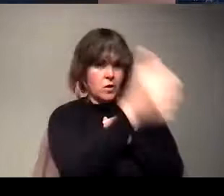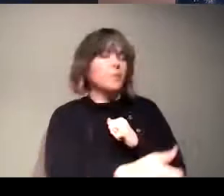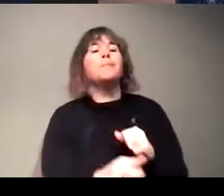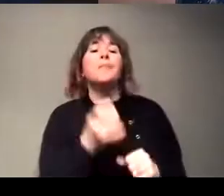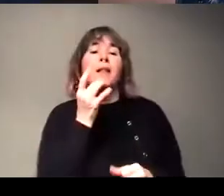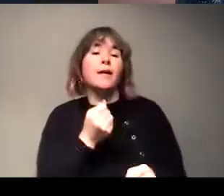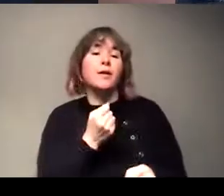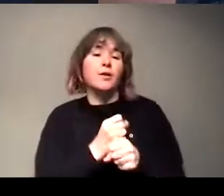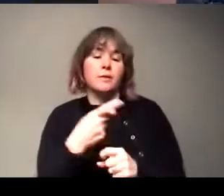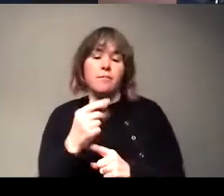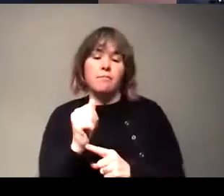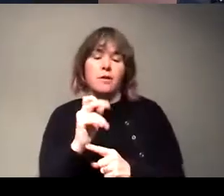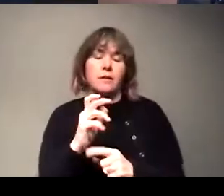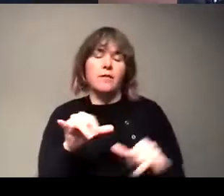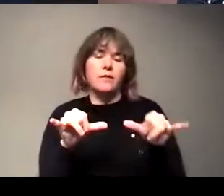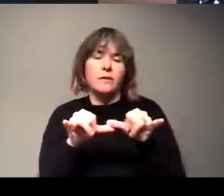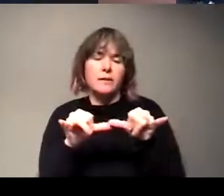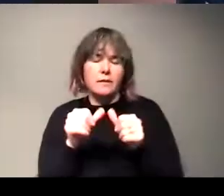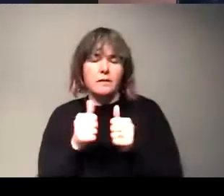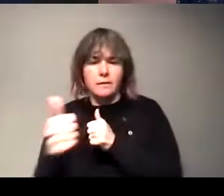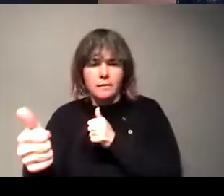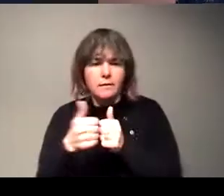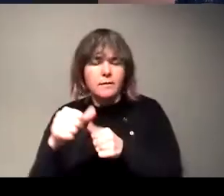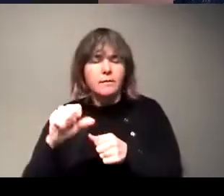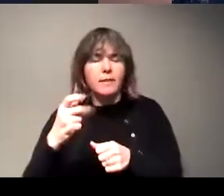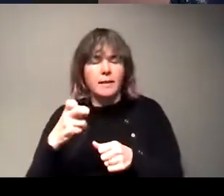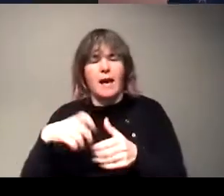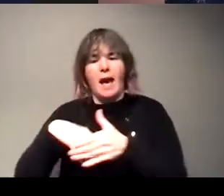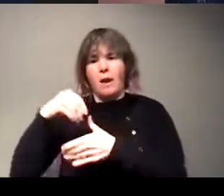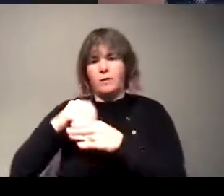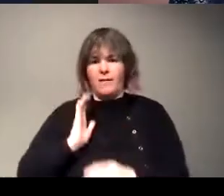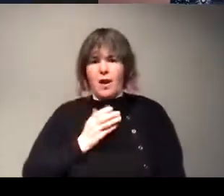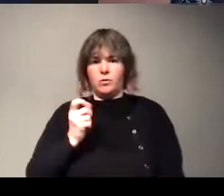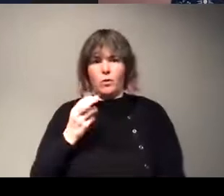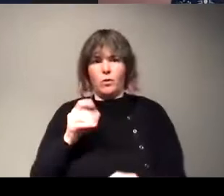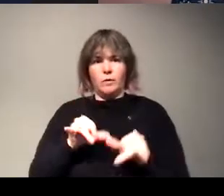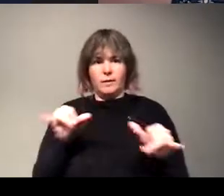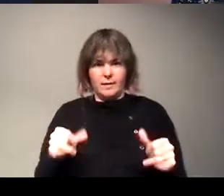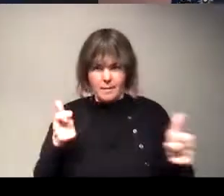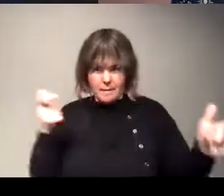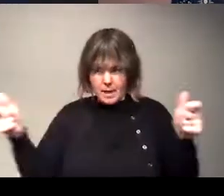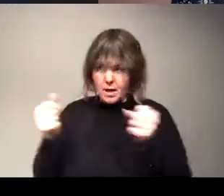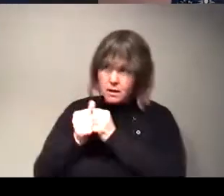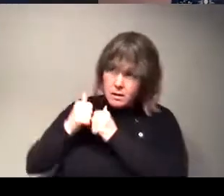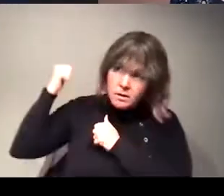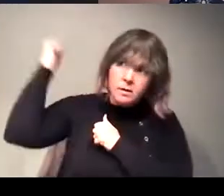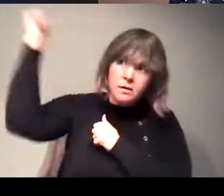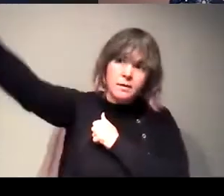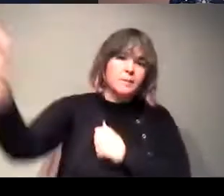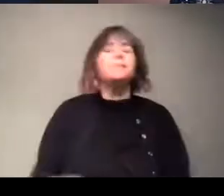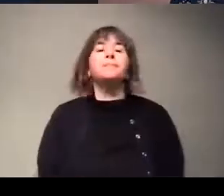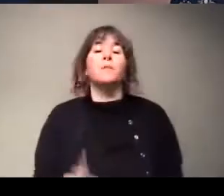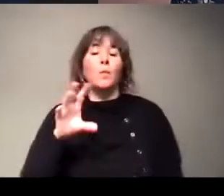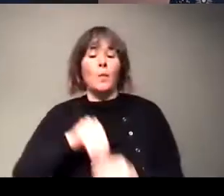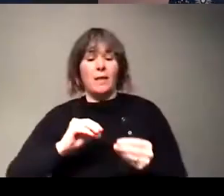years and parsecs to measure distances in space, especially outside of our solar system, just because things are really big and really far. Within the